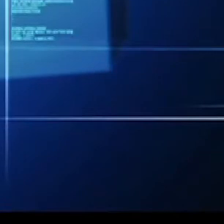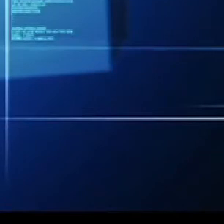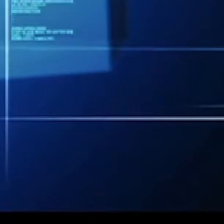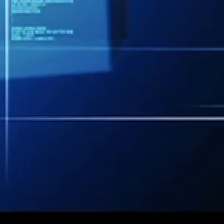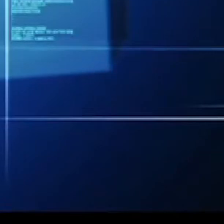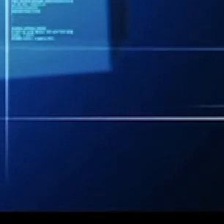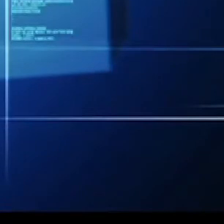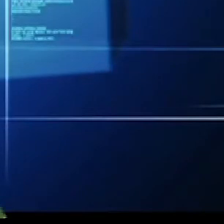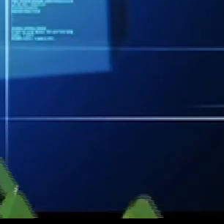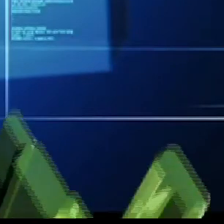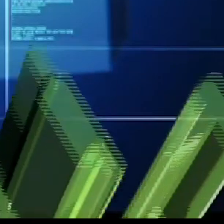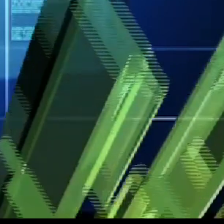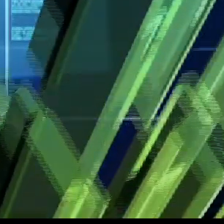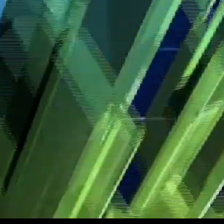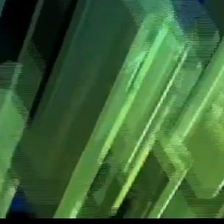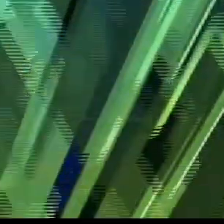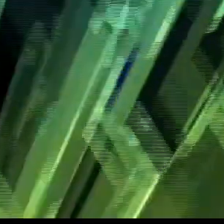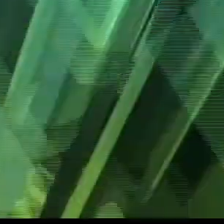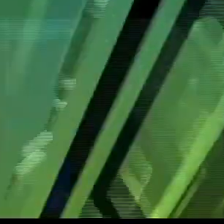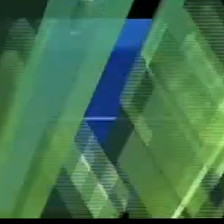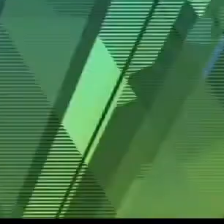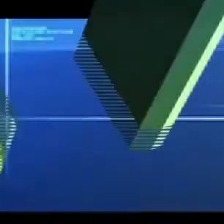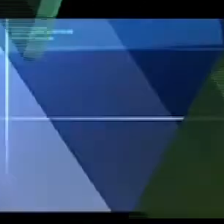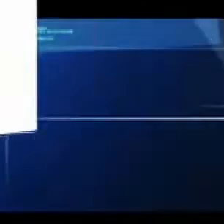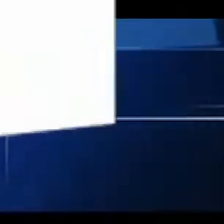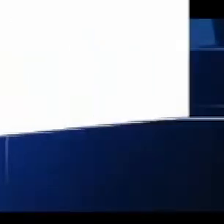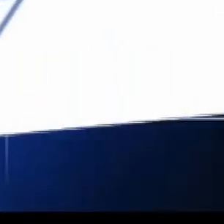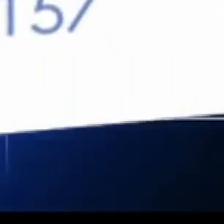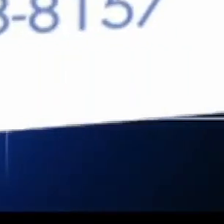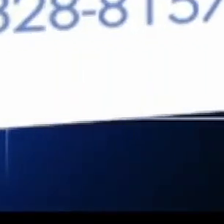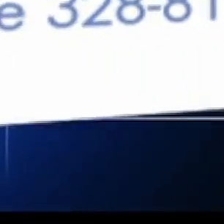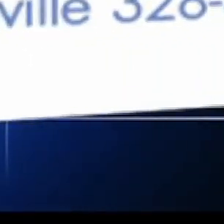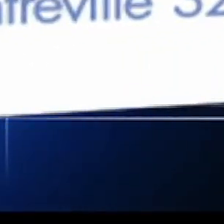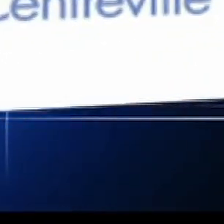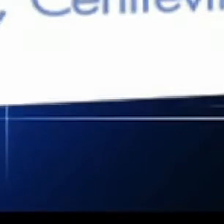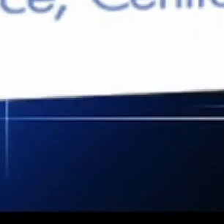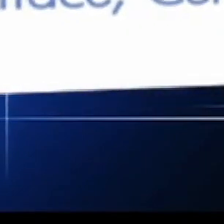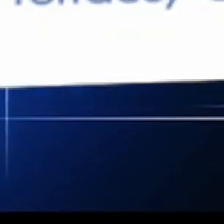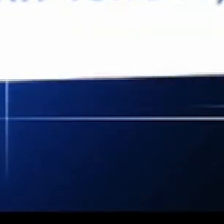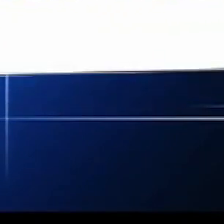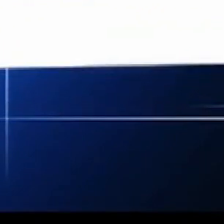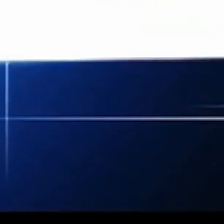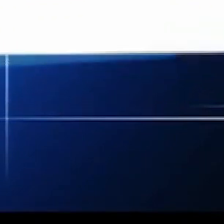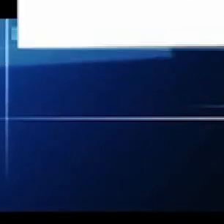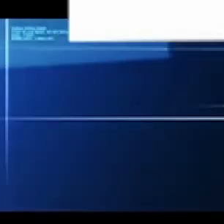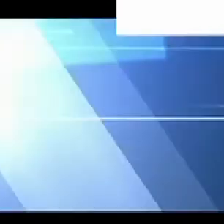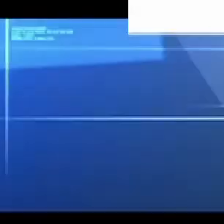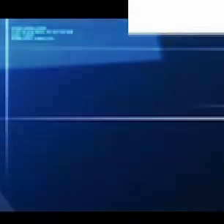This is ZNS Total Sports, brought to you by 4th Terrace Diagnostic Center.